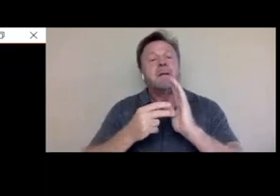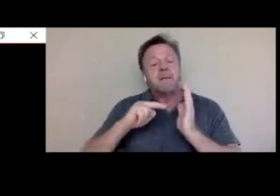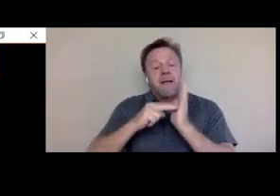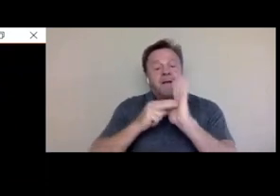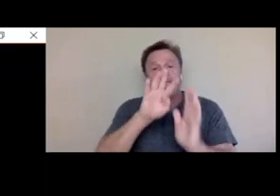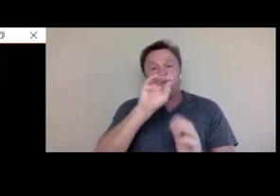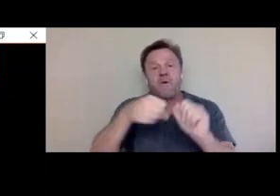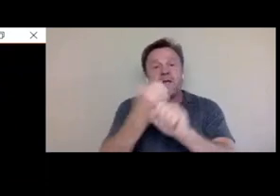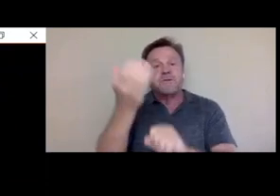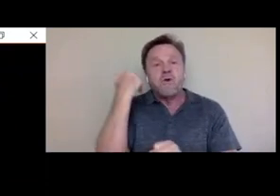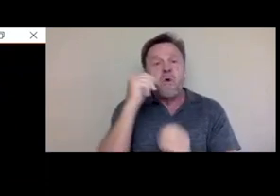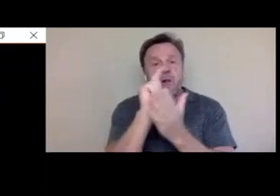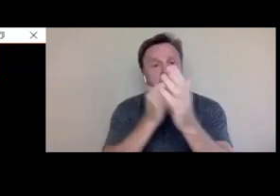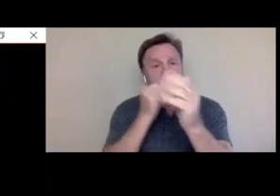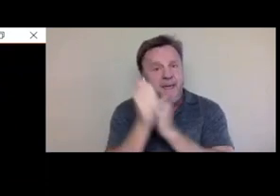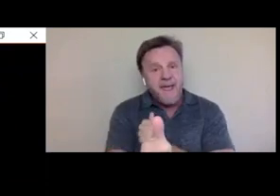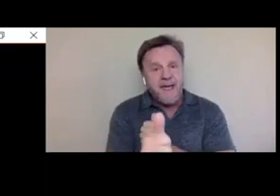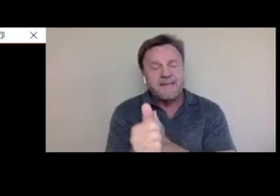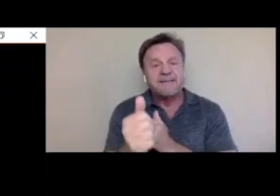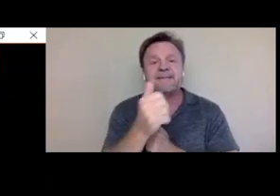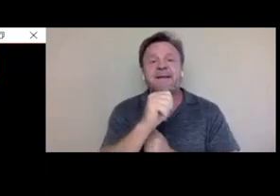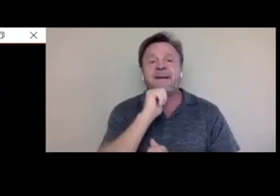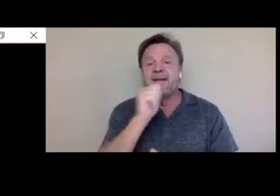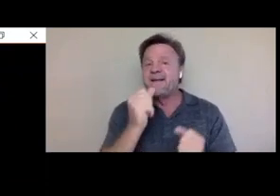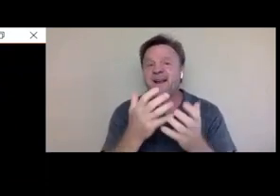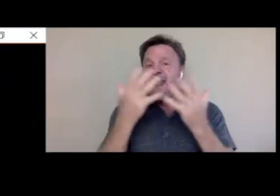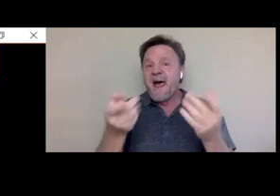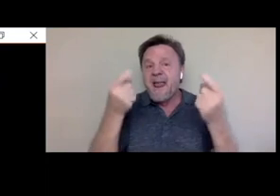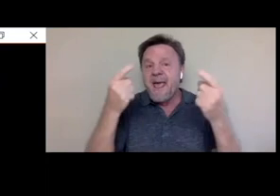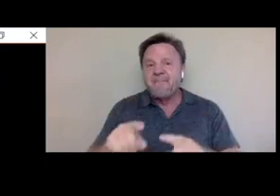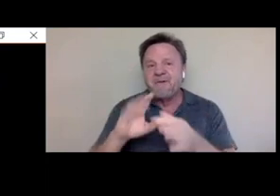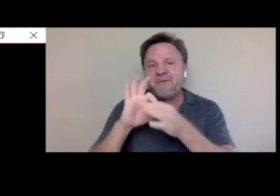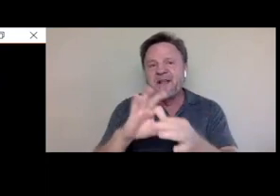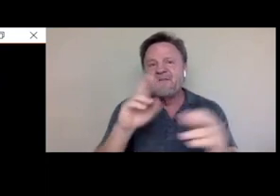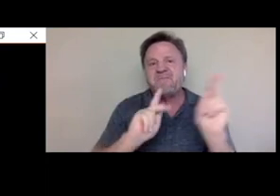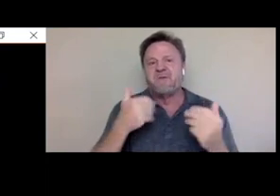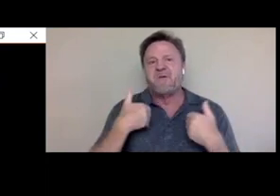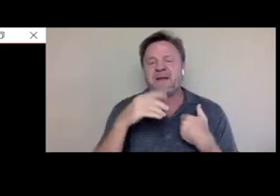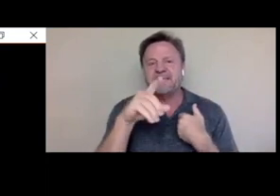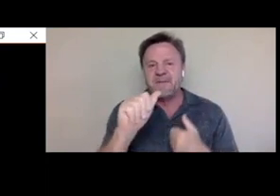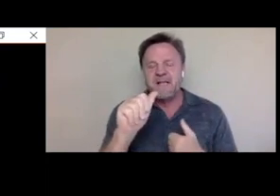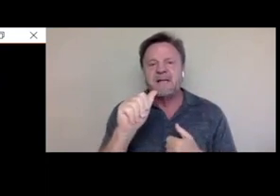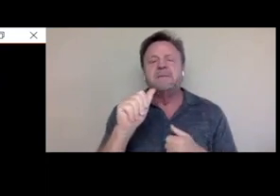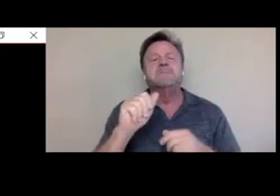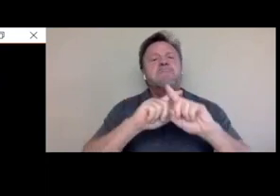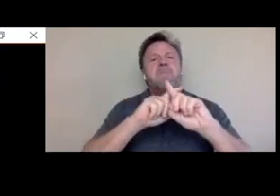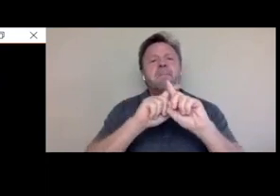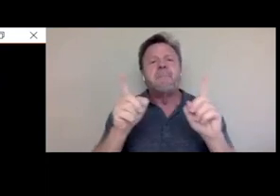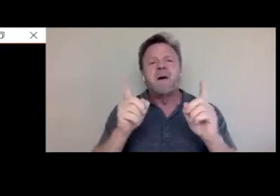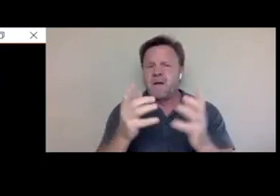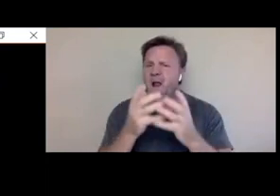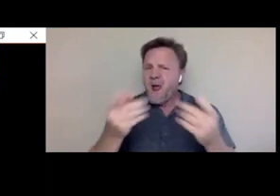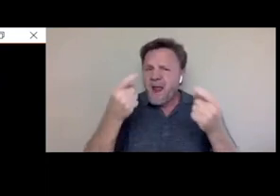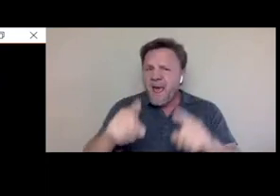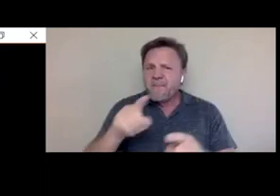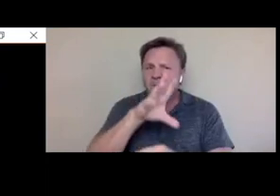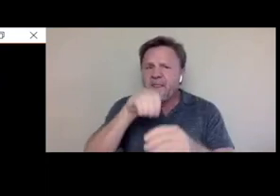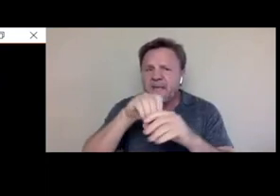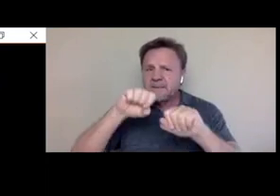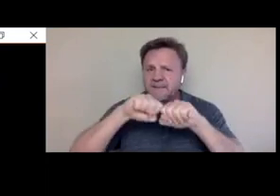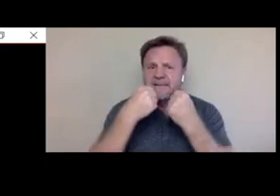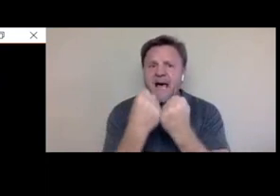ago, this law passed. Not a lot happened related to people with disabilities, but a lot happened in our